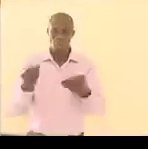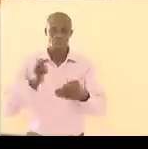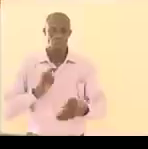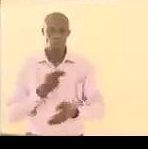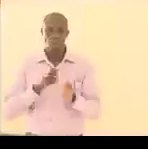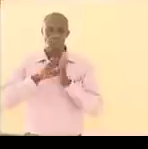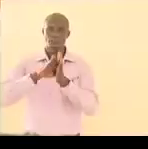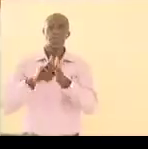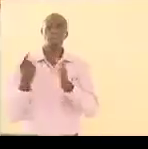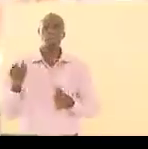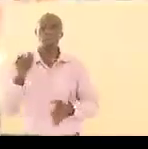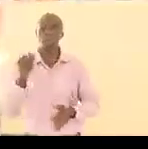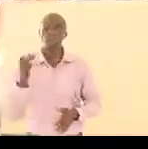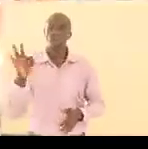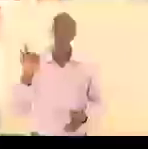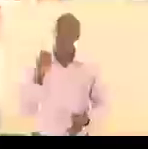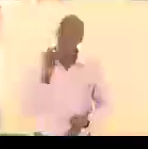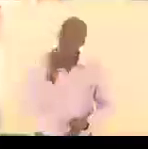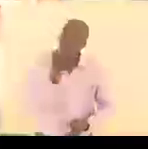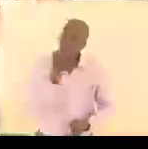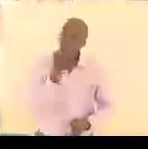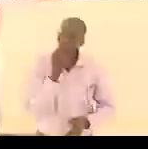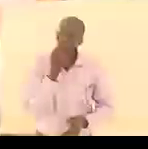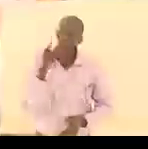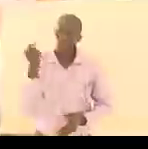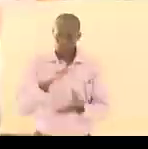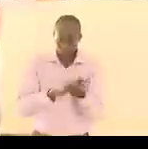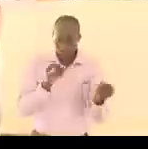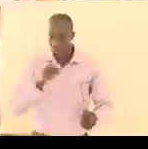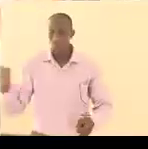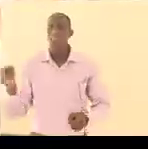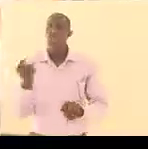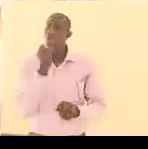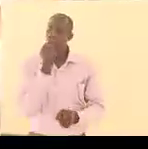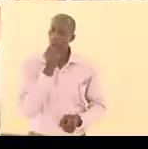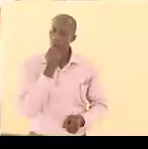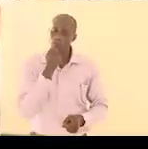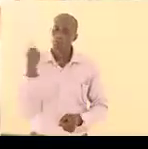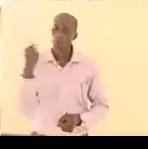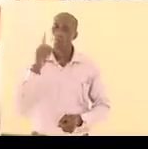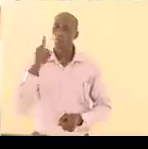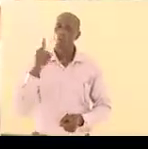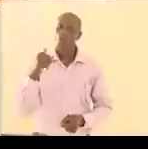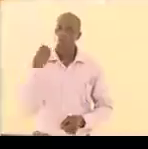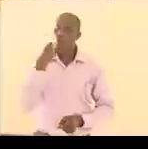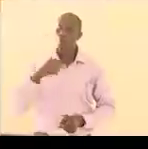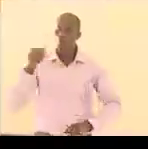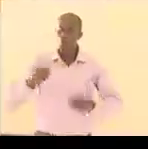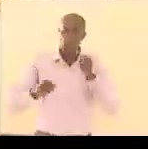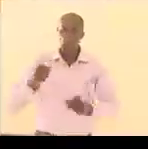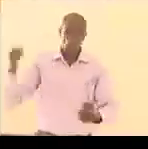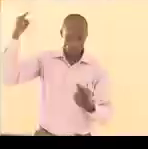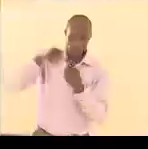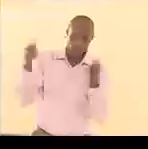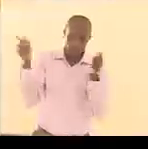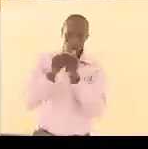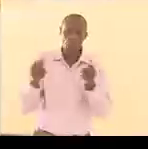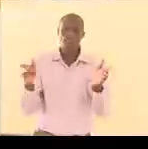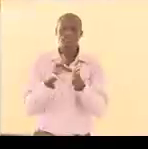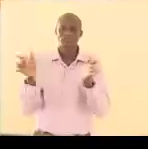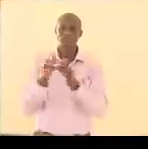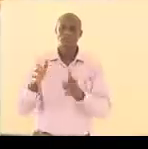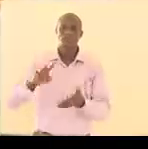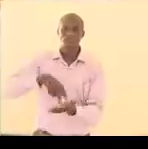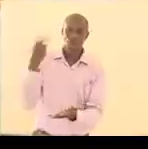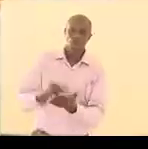for giving us the example of Thomas, the believing Thomas, the one who doubted until he met Jesus